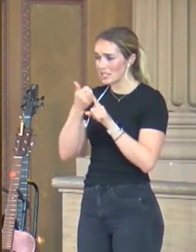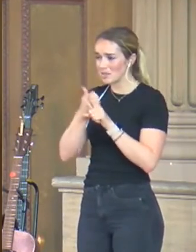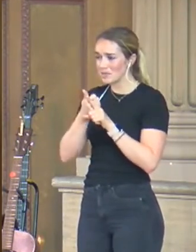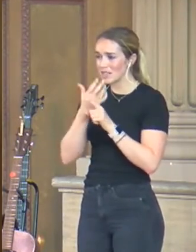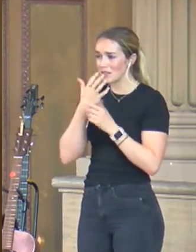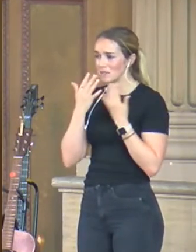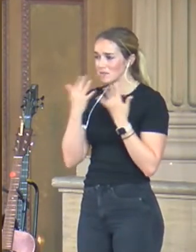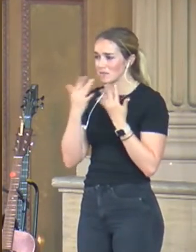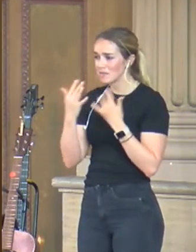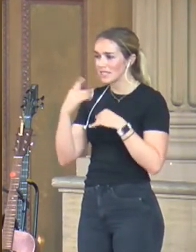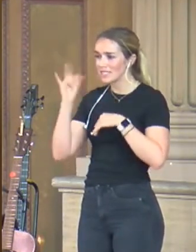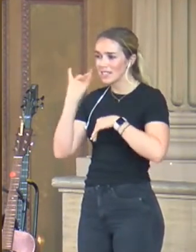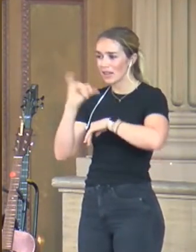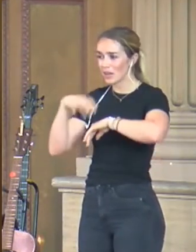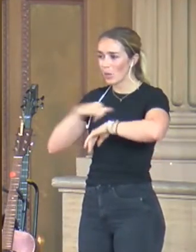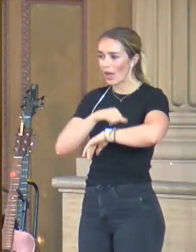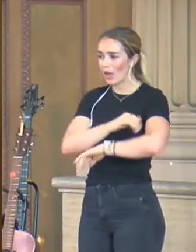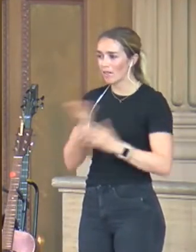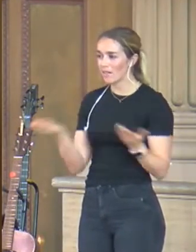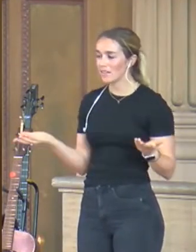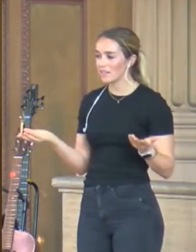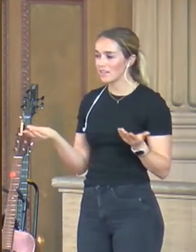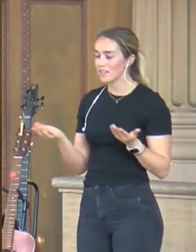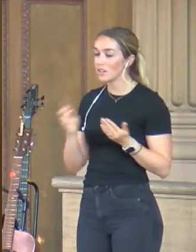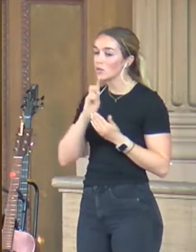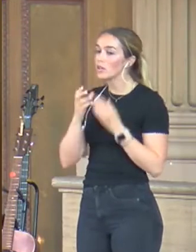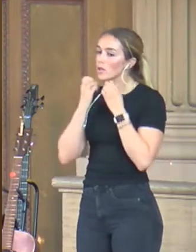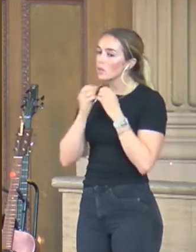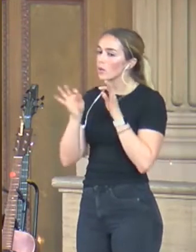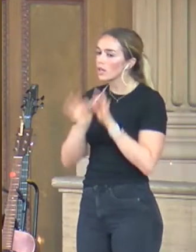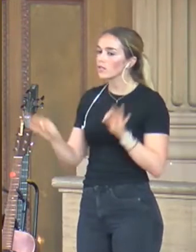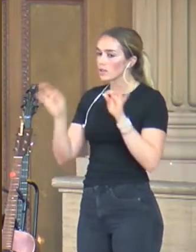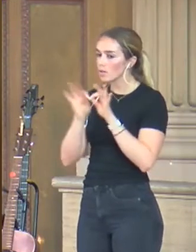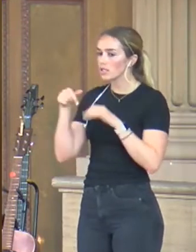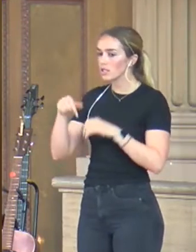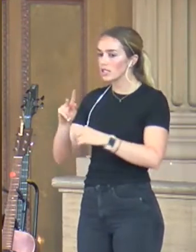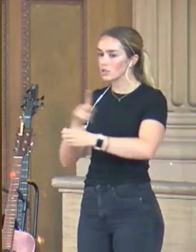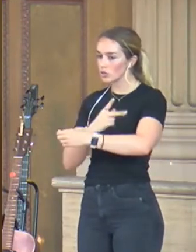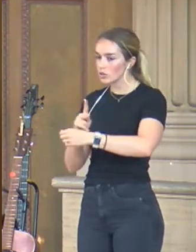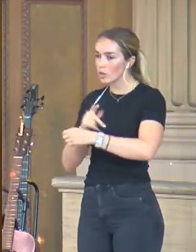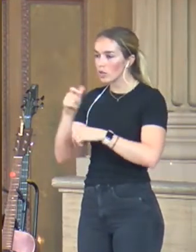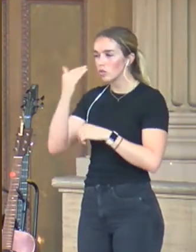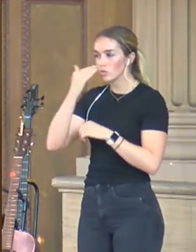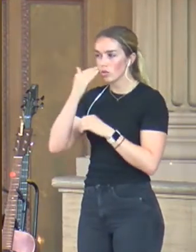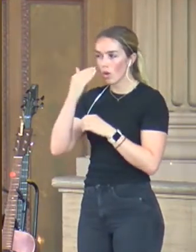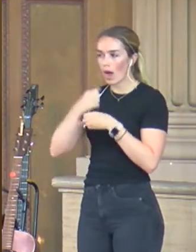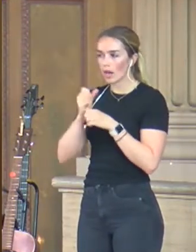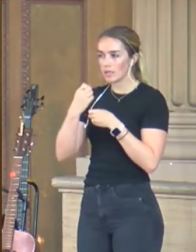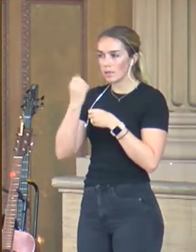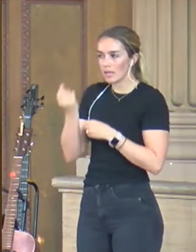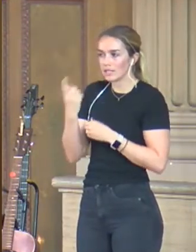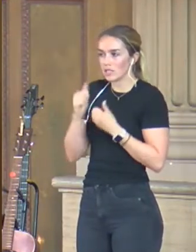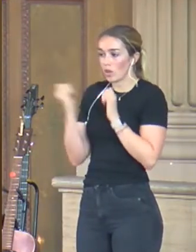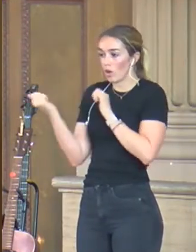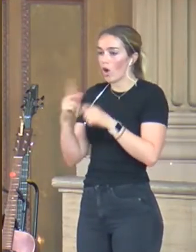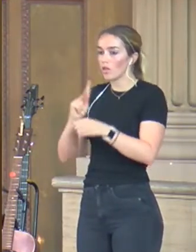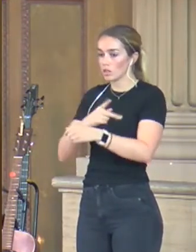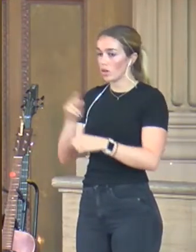there's a key piece of information that we need to know to make sense of all the psalms,